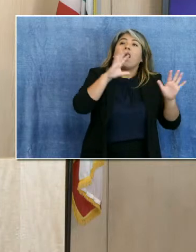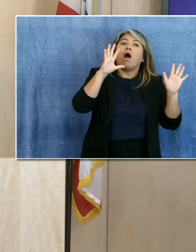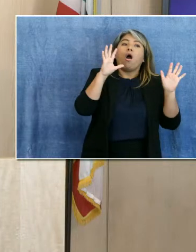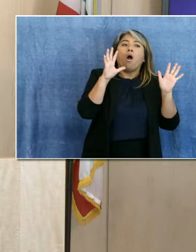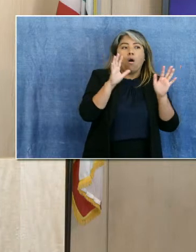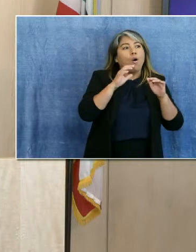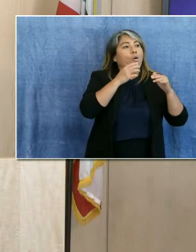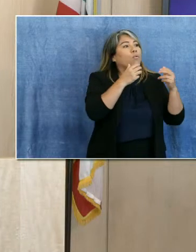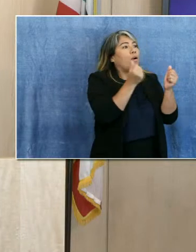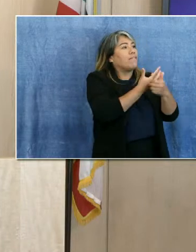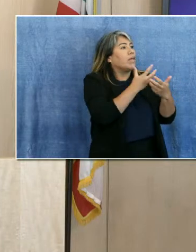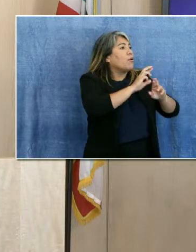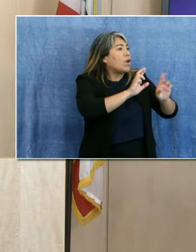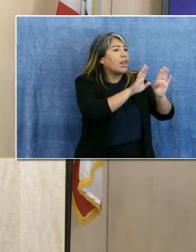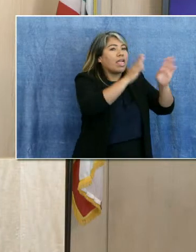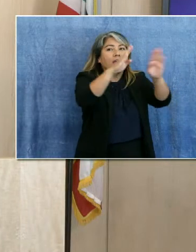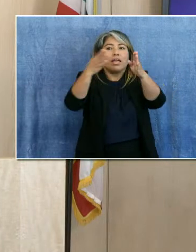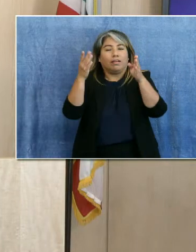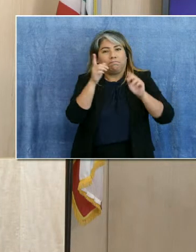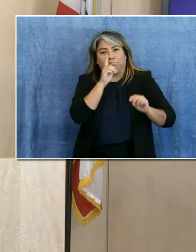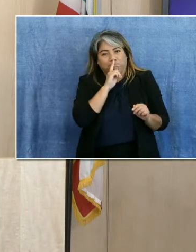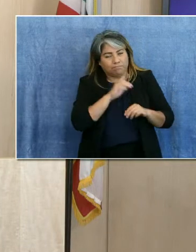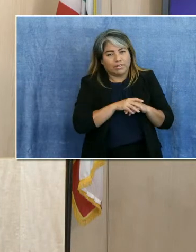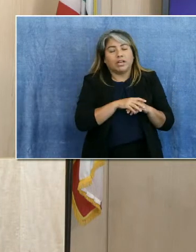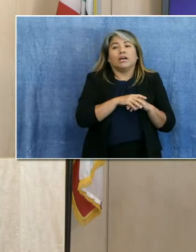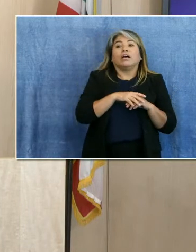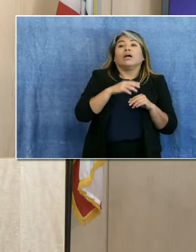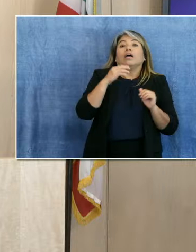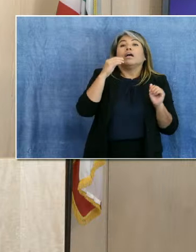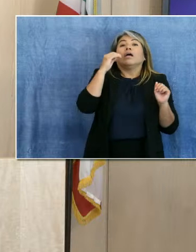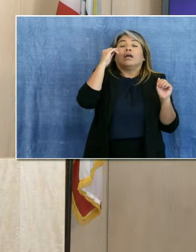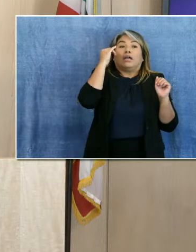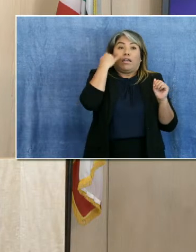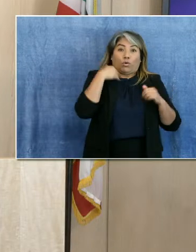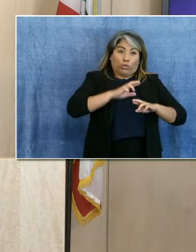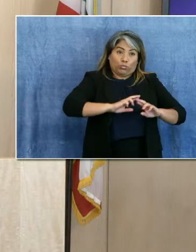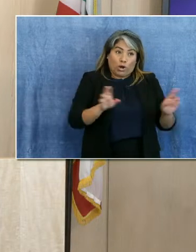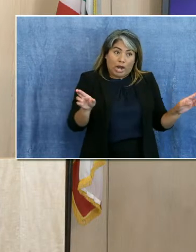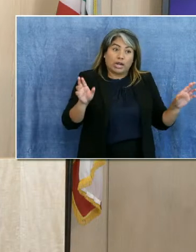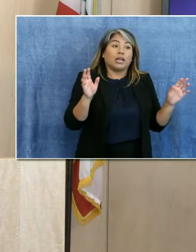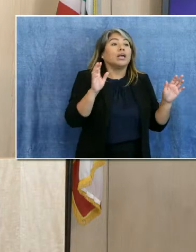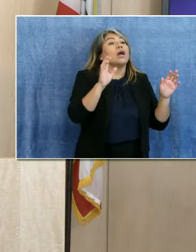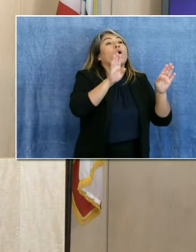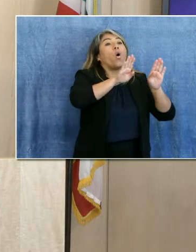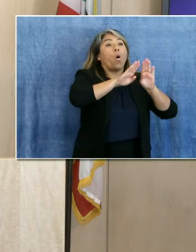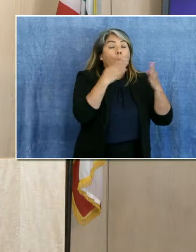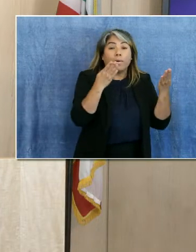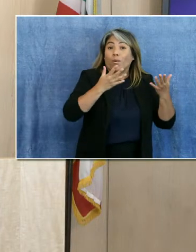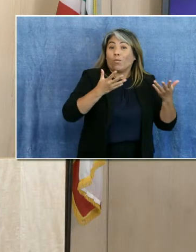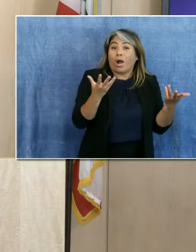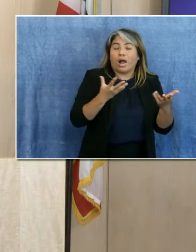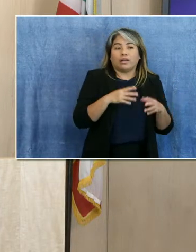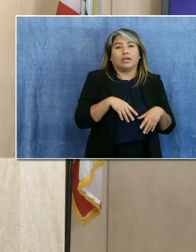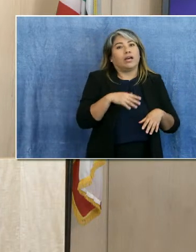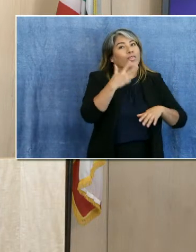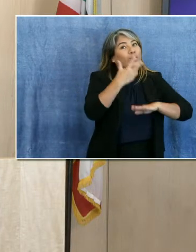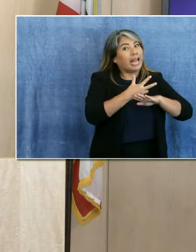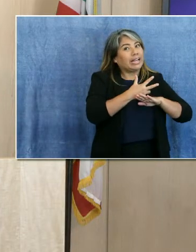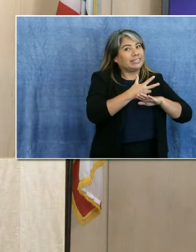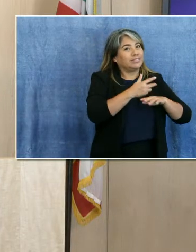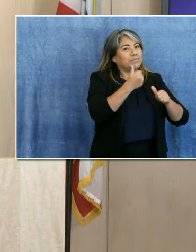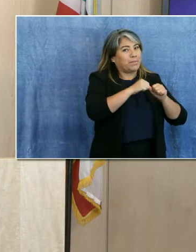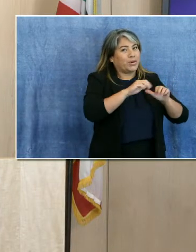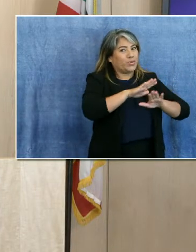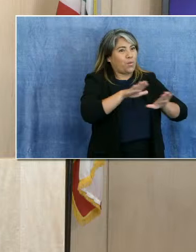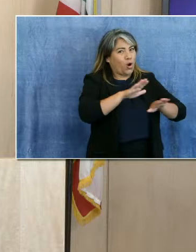thing that will open up if we come off the monitoring list, we have to be off for 3 days, and